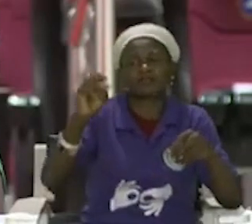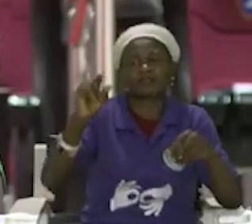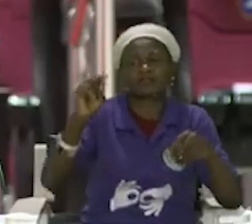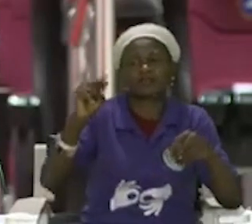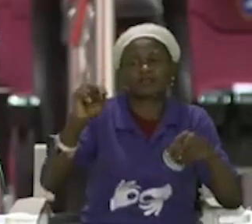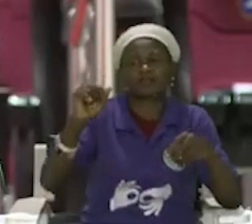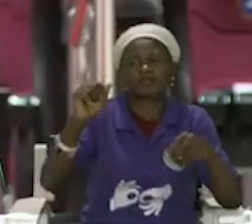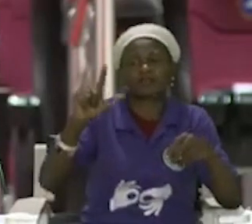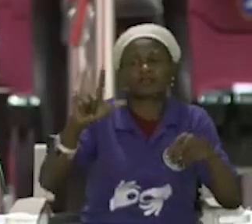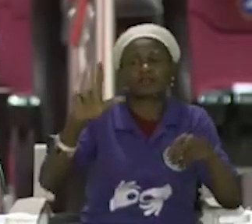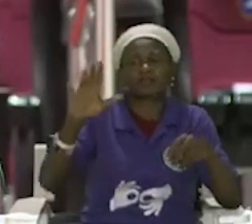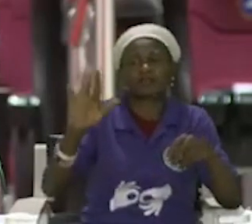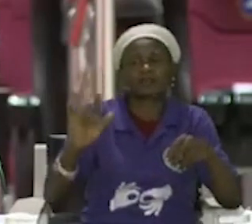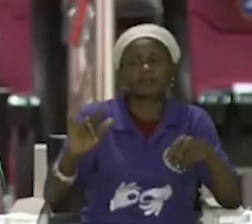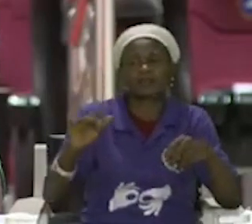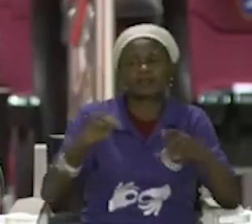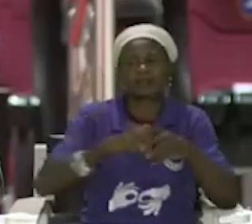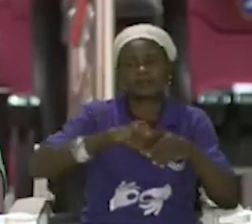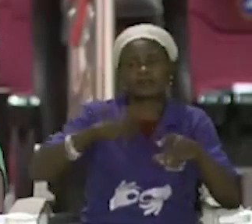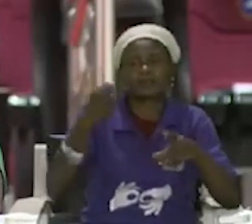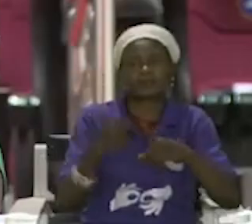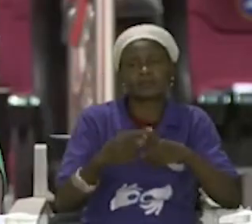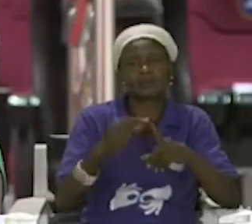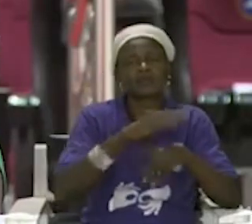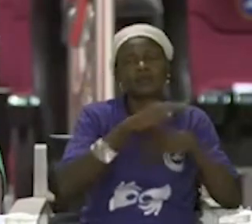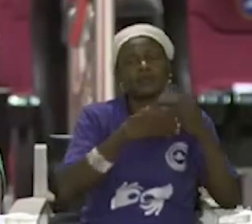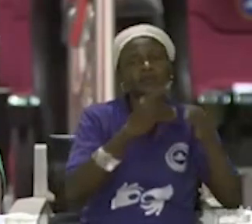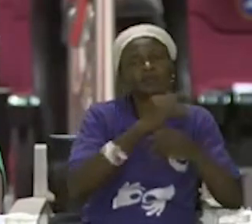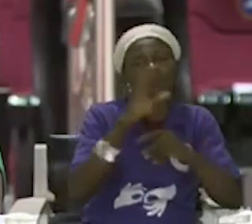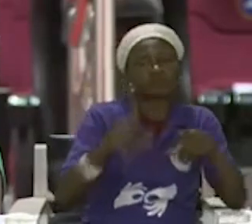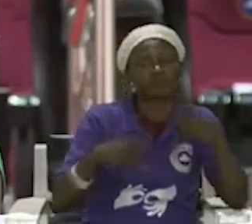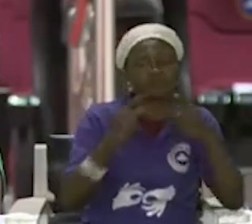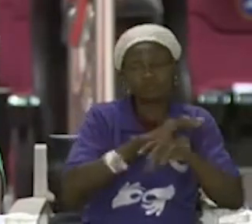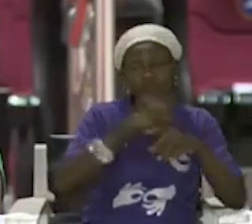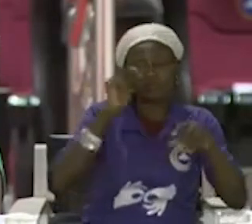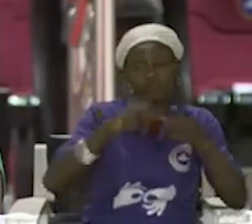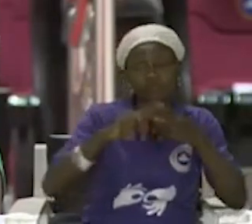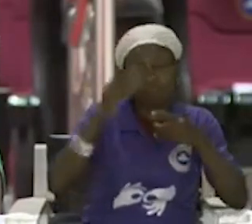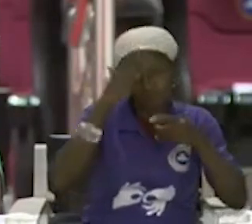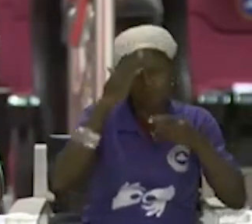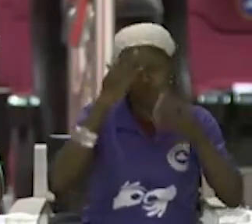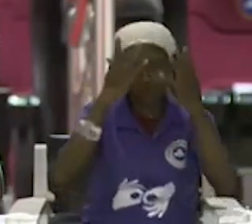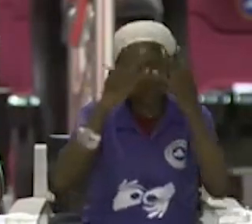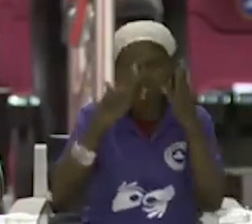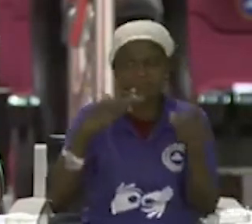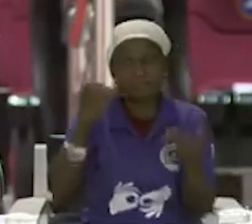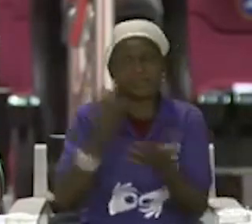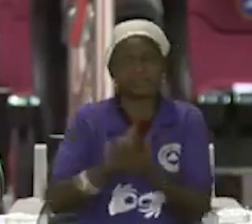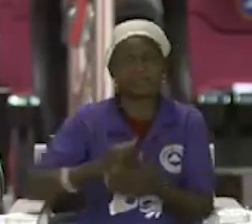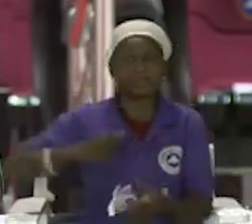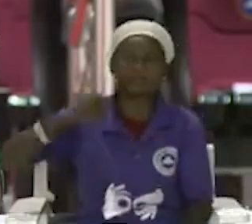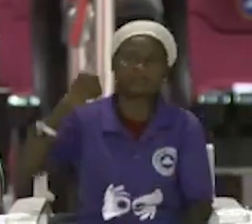In other words, for the rest of your life, you don't need to know sorrow.